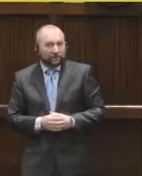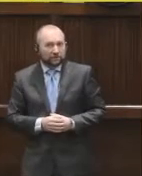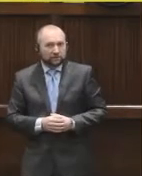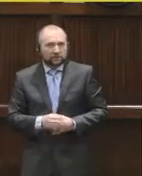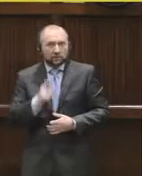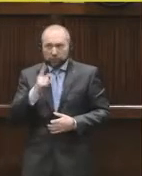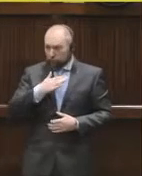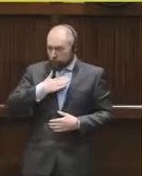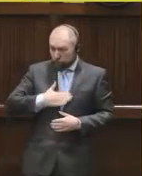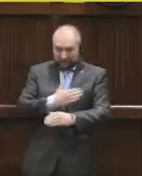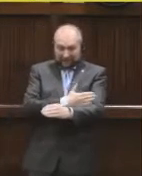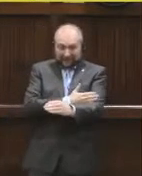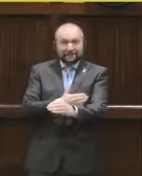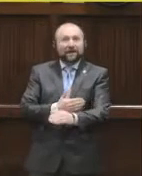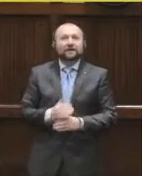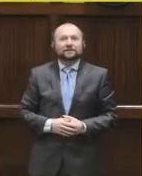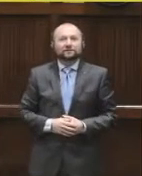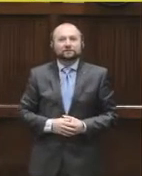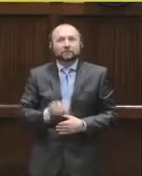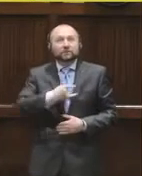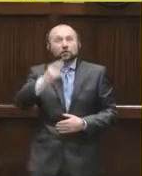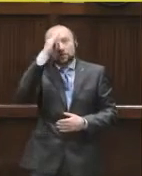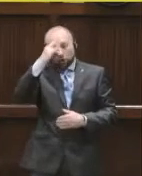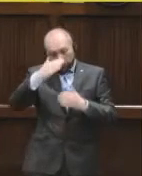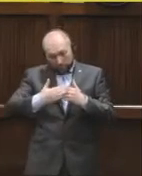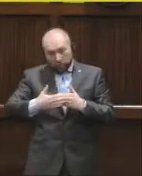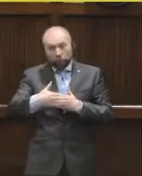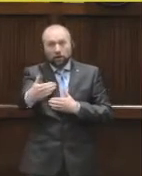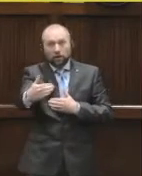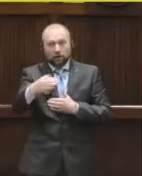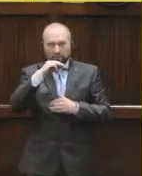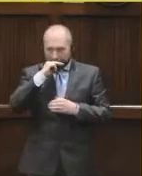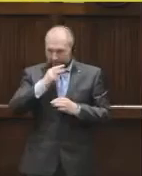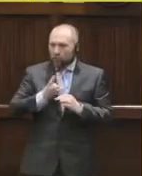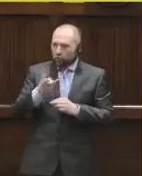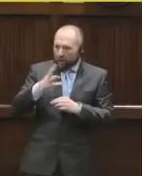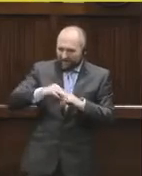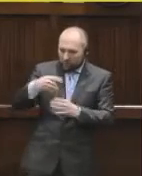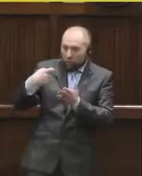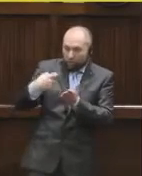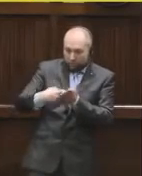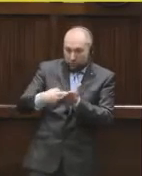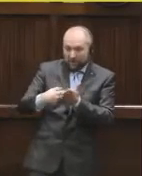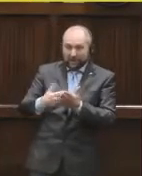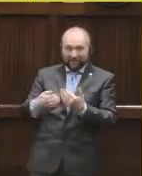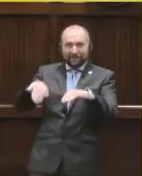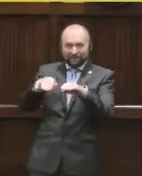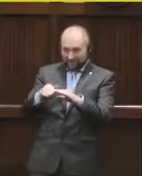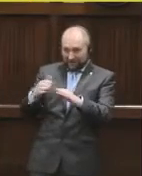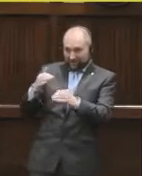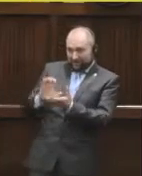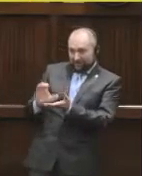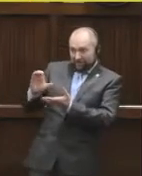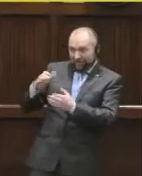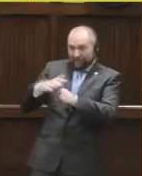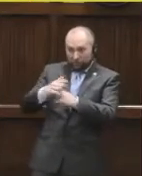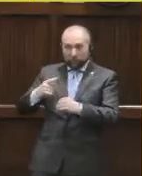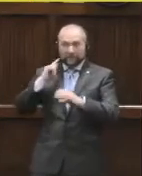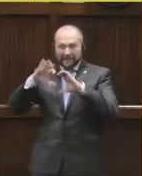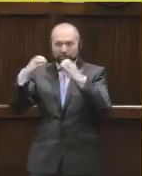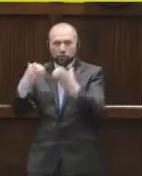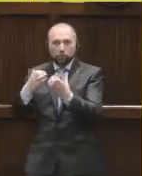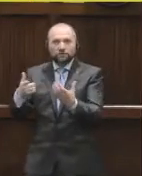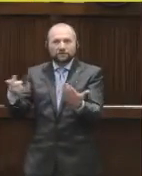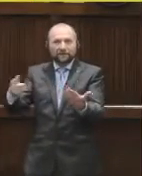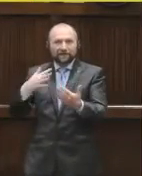start. And I'm hoping that from here on in we'll have more money for these, for the community and for the society to bring on into